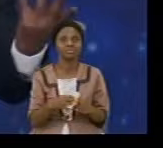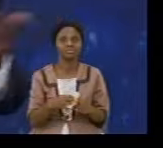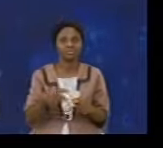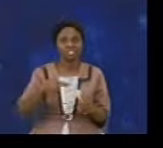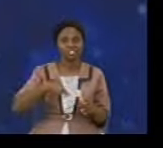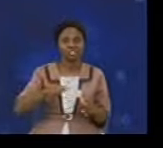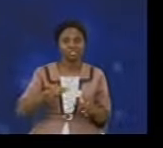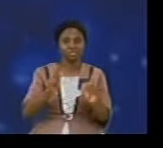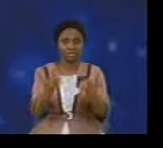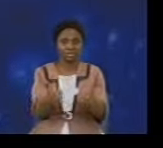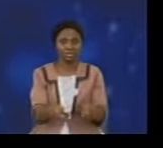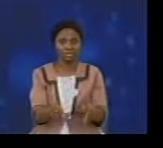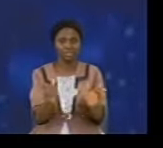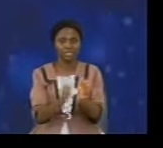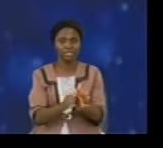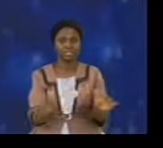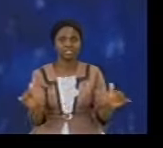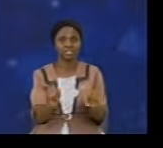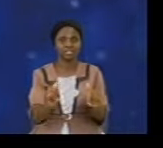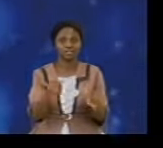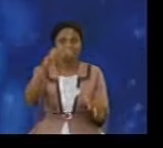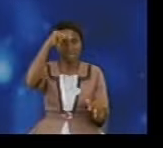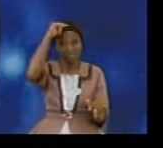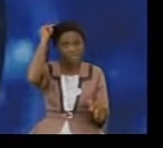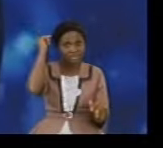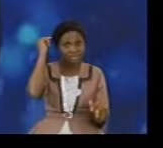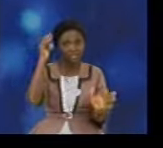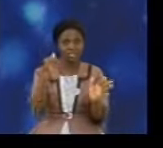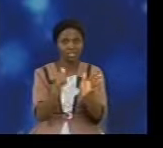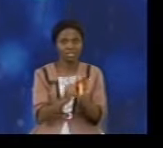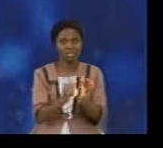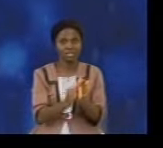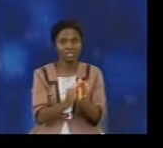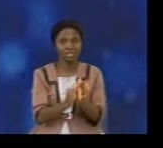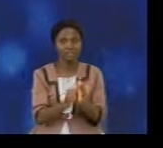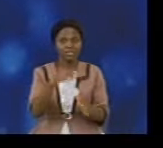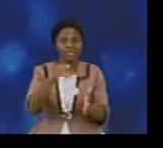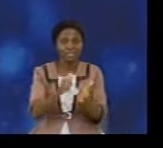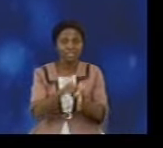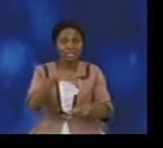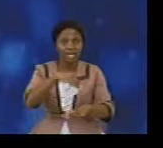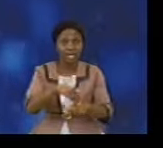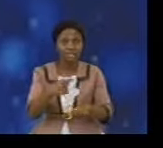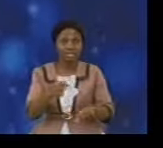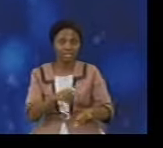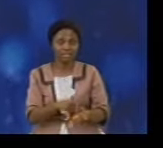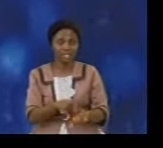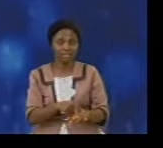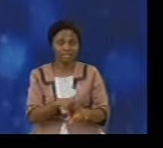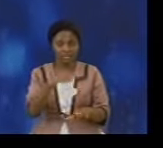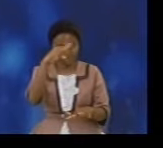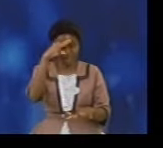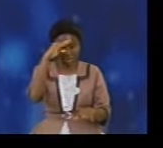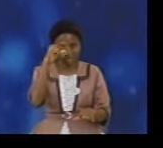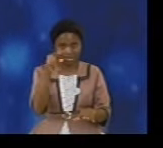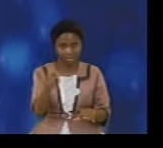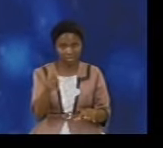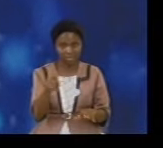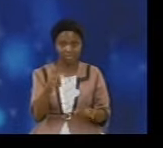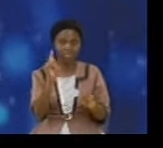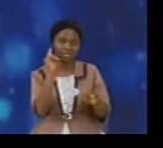that same Nebuchadnezzar, that at the moment his testimony